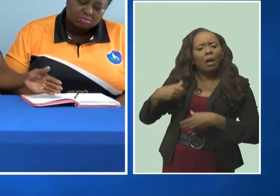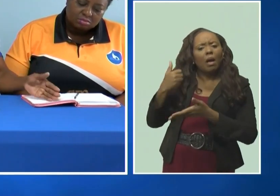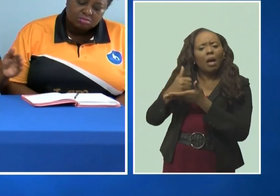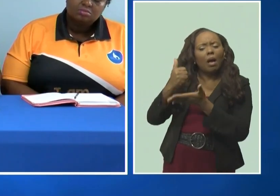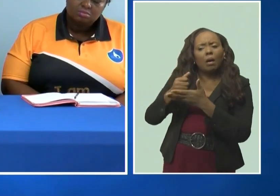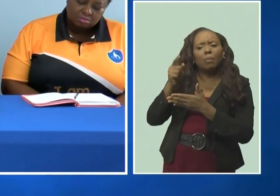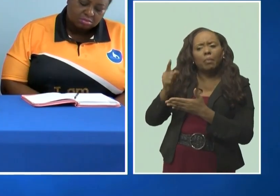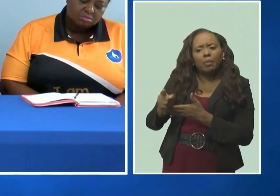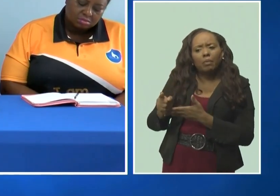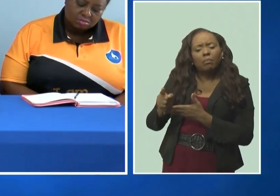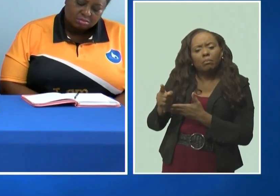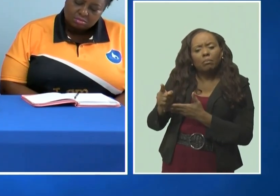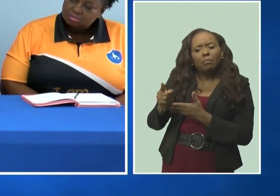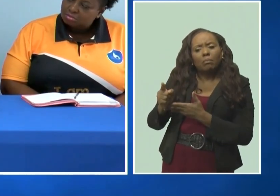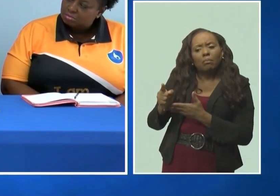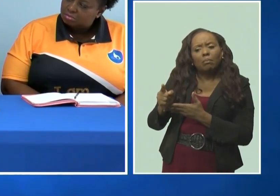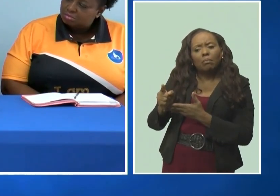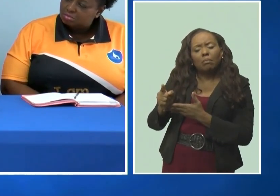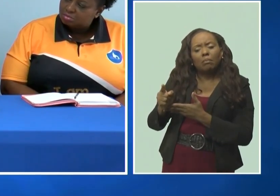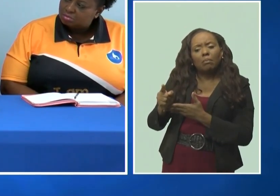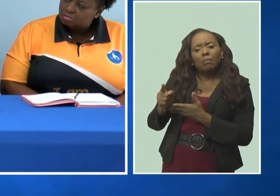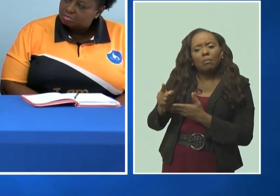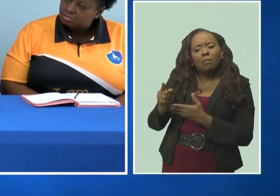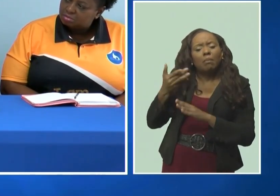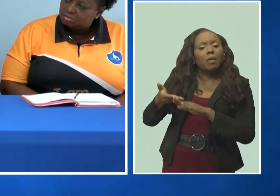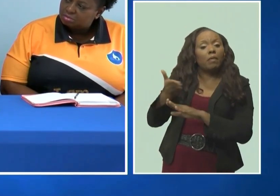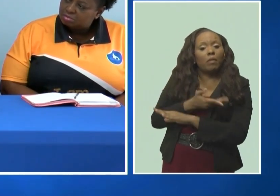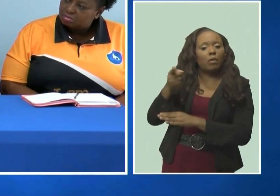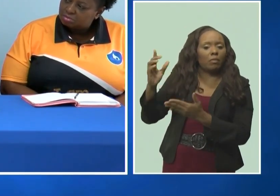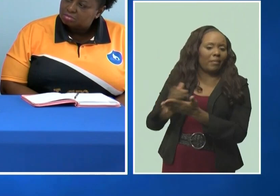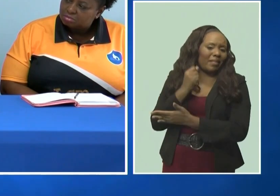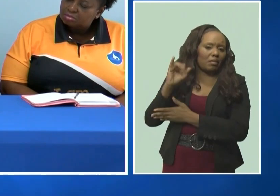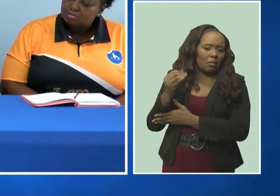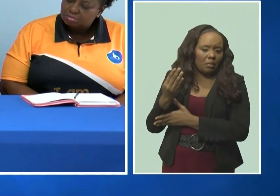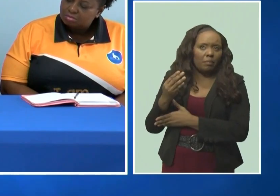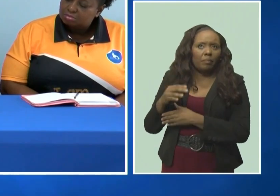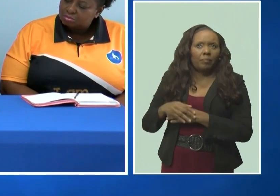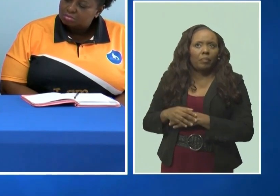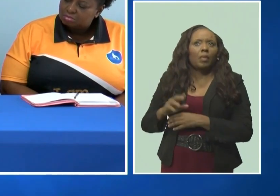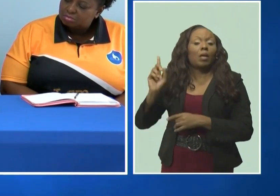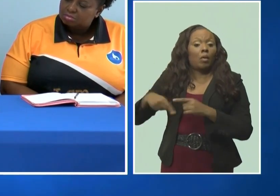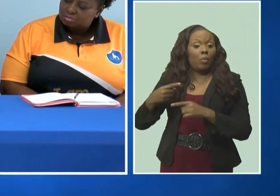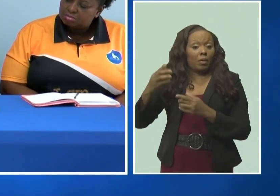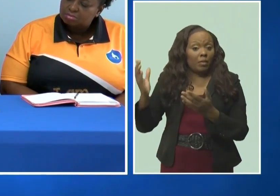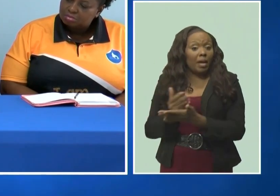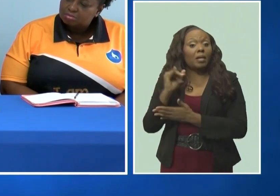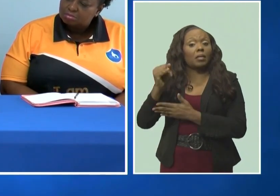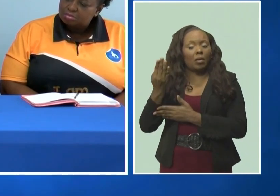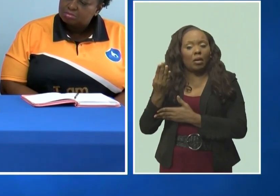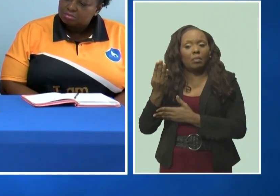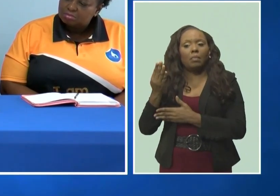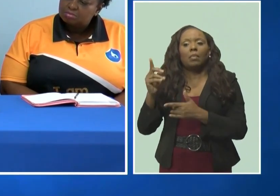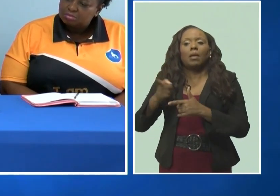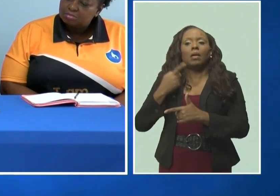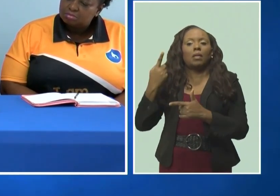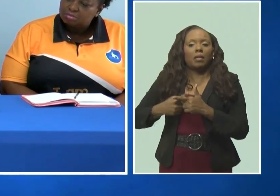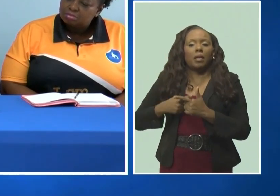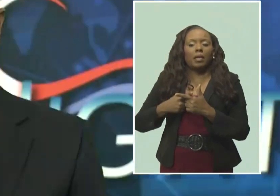6 months till you get back a job. And once you get back a job, we stop that housing solution benefit to